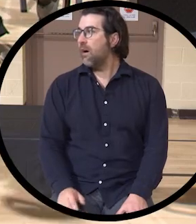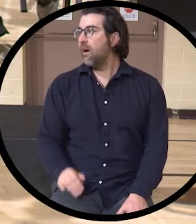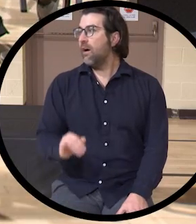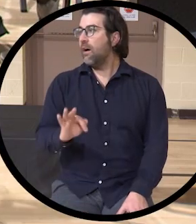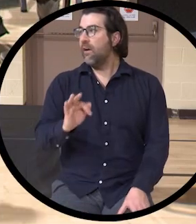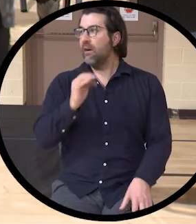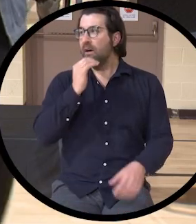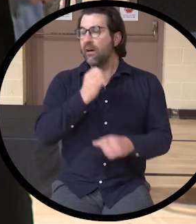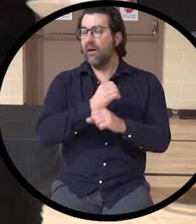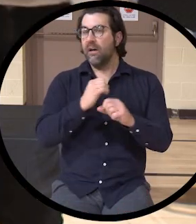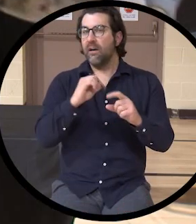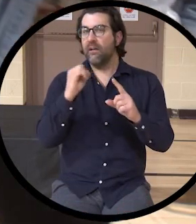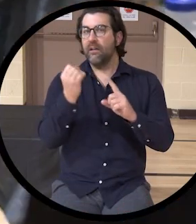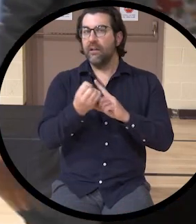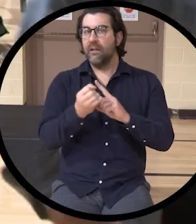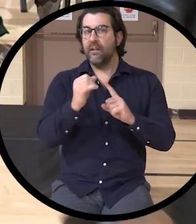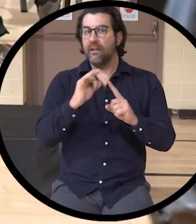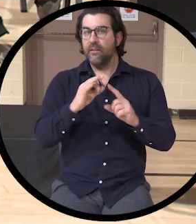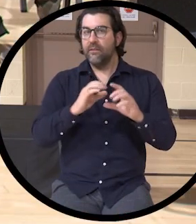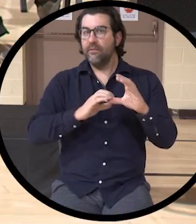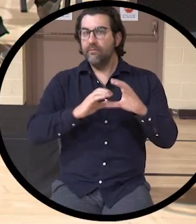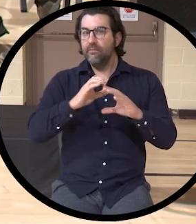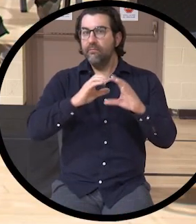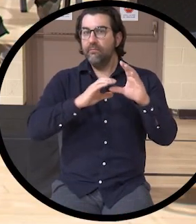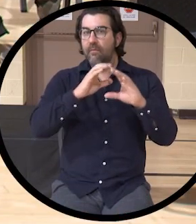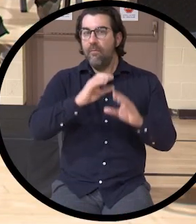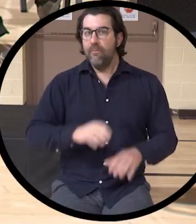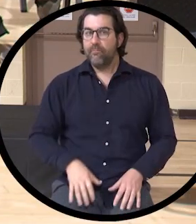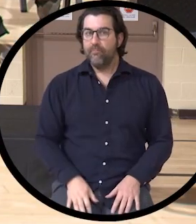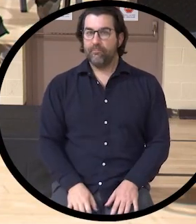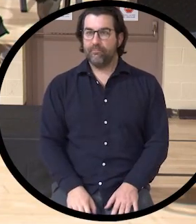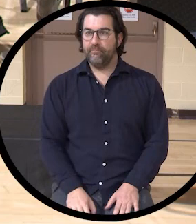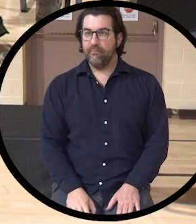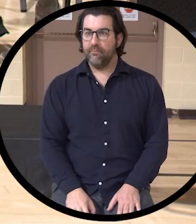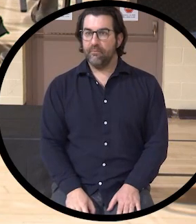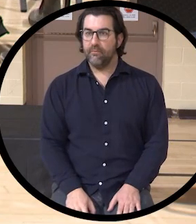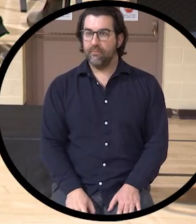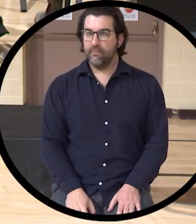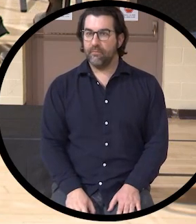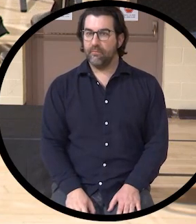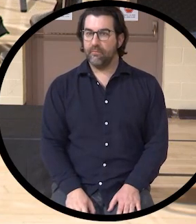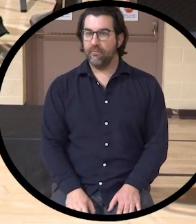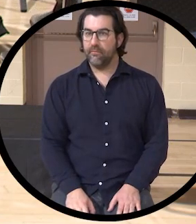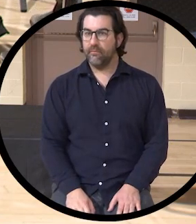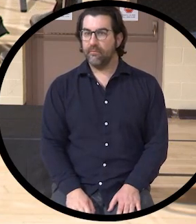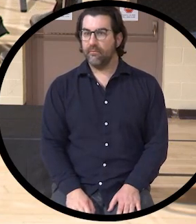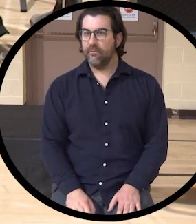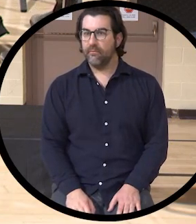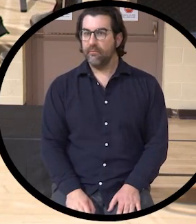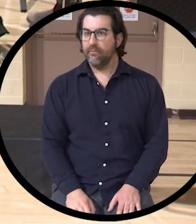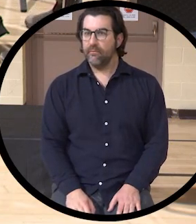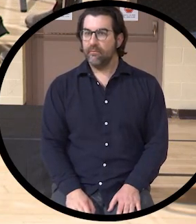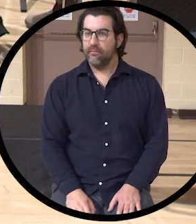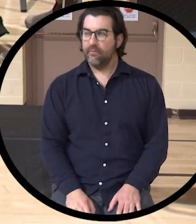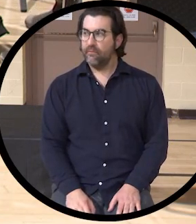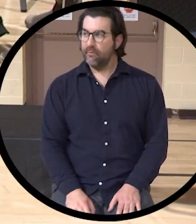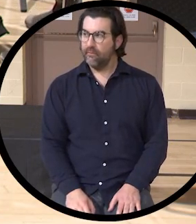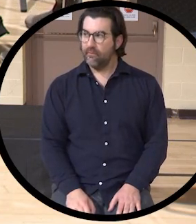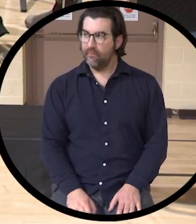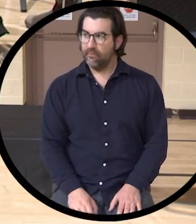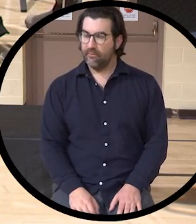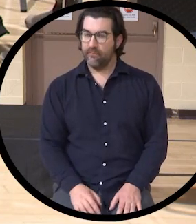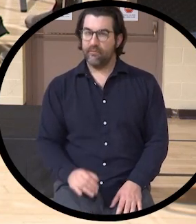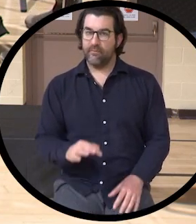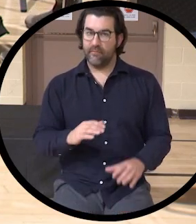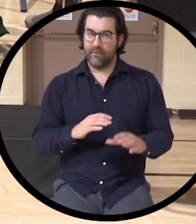unsafe situation when there's construction? So questions about unsafe situations during construction, presumably